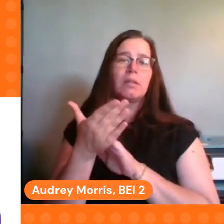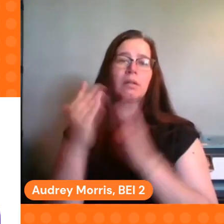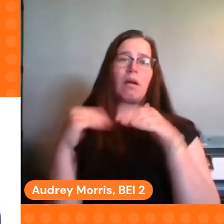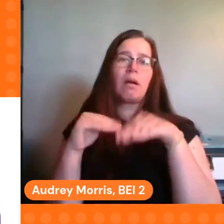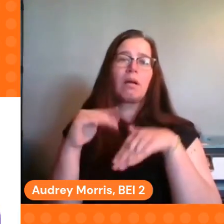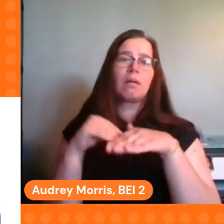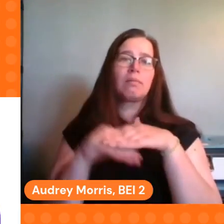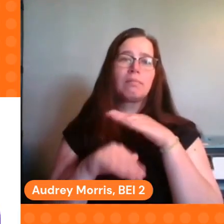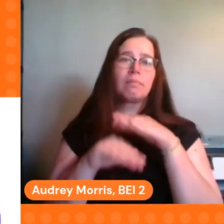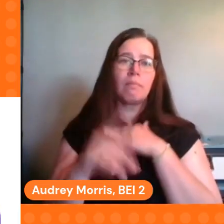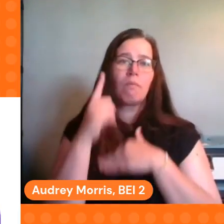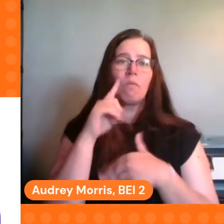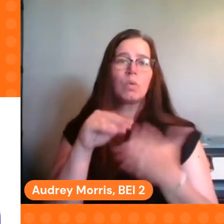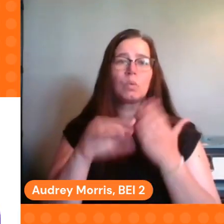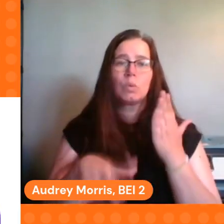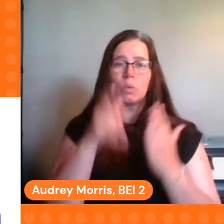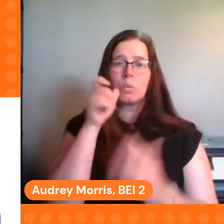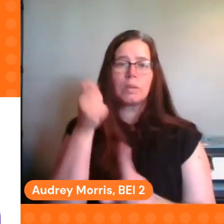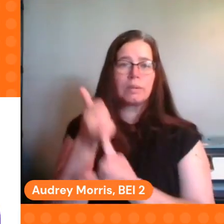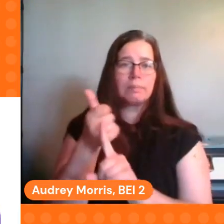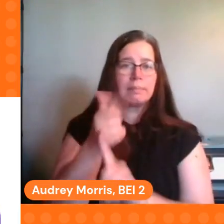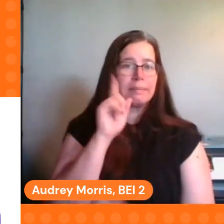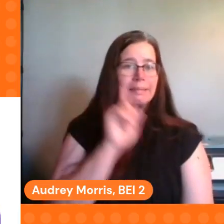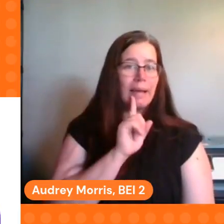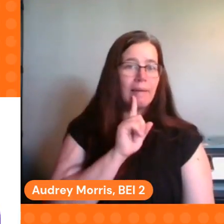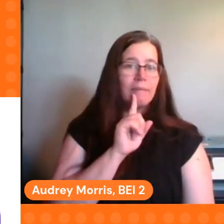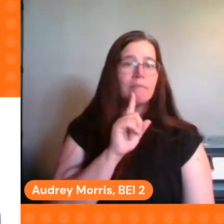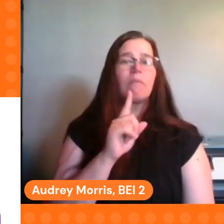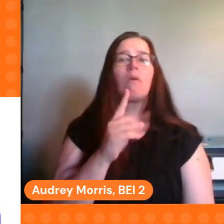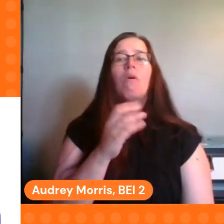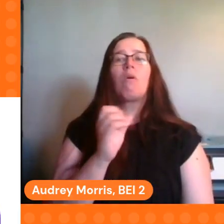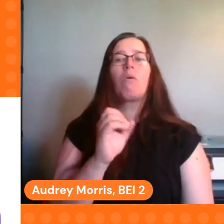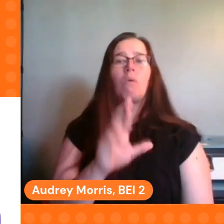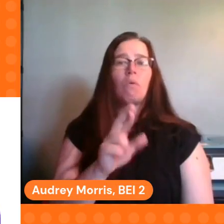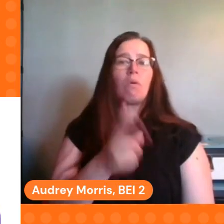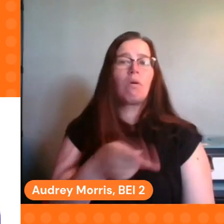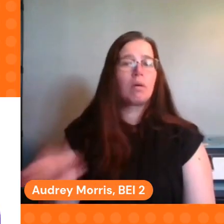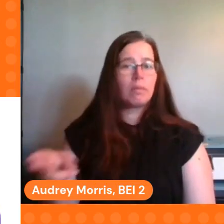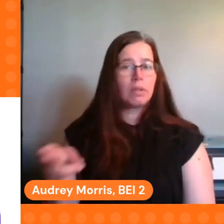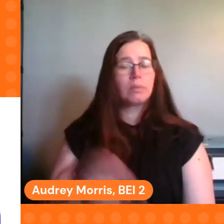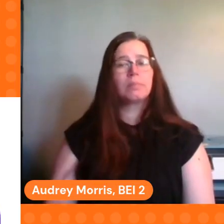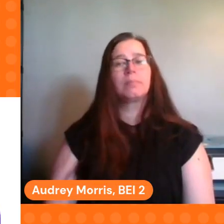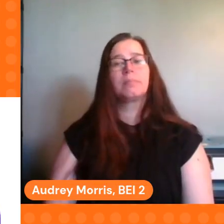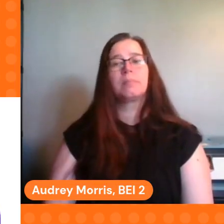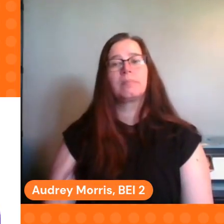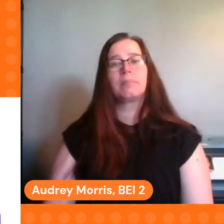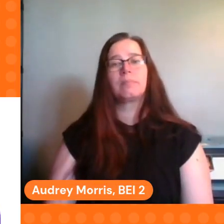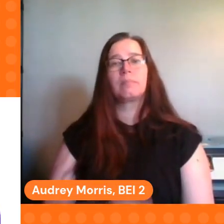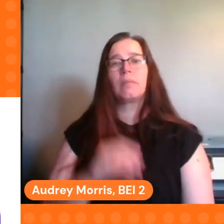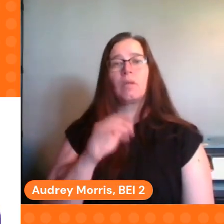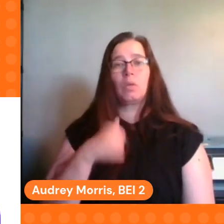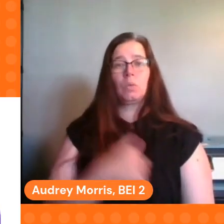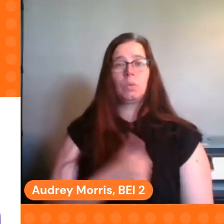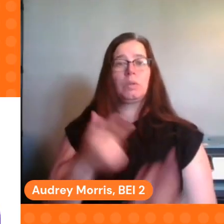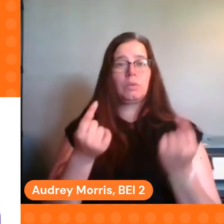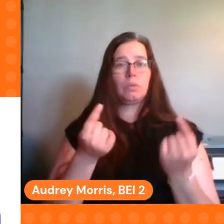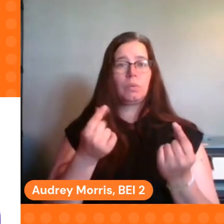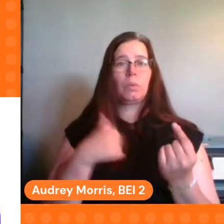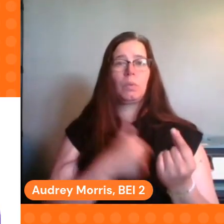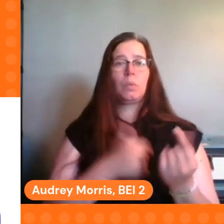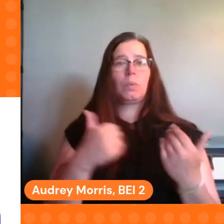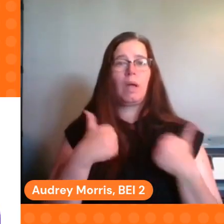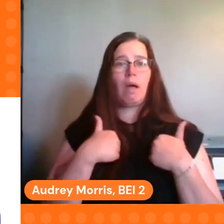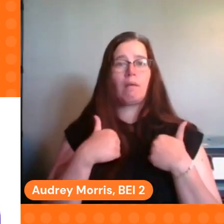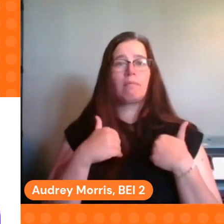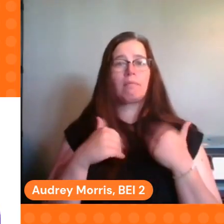are deaf and also hard of hearing. So what at Jenga Hub, what we did is develop an app